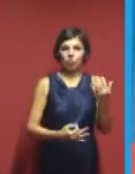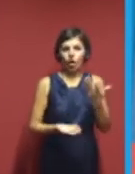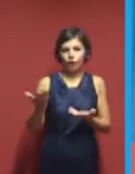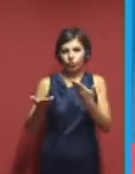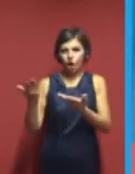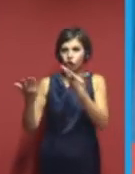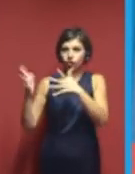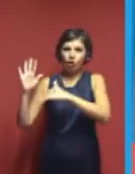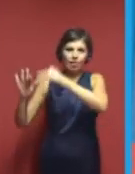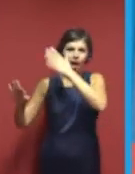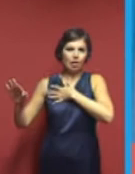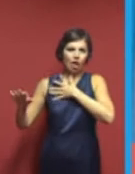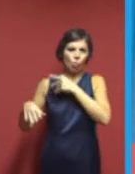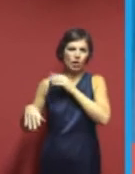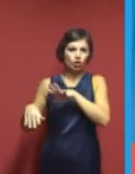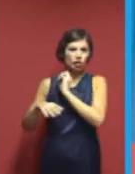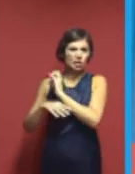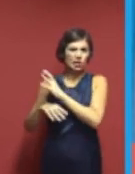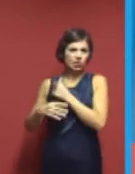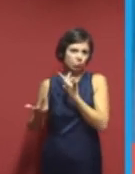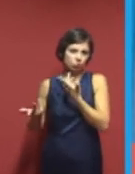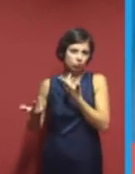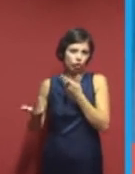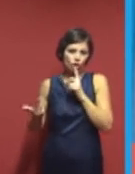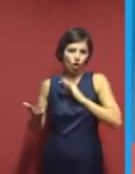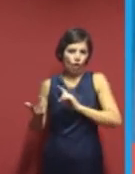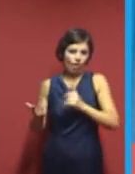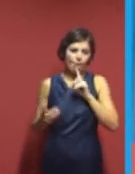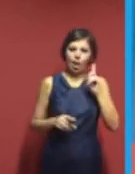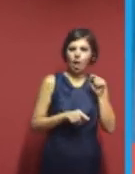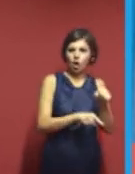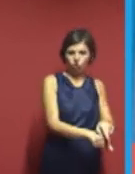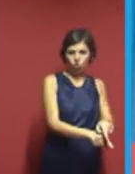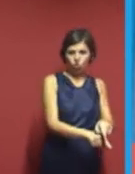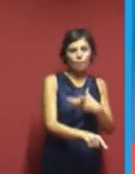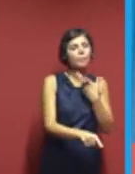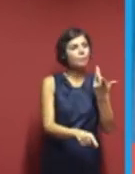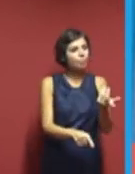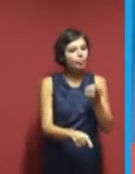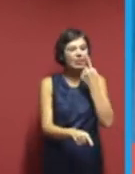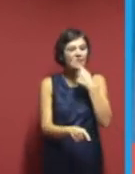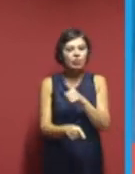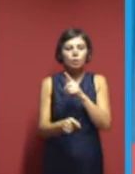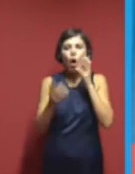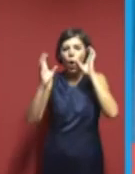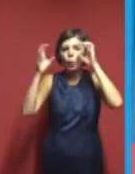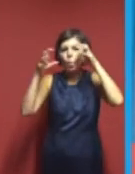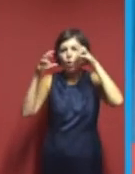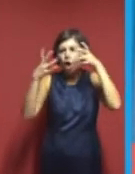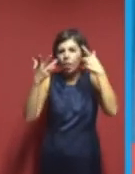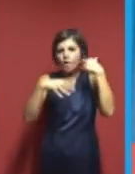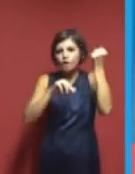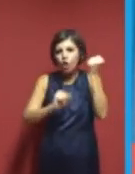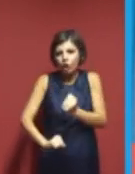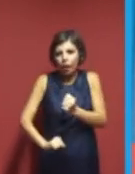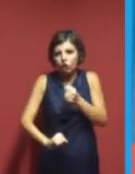How can we get more people like these? The CEOs, the founders of Google, the CEO of Amazon, the founder of Wikipedia,